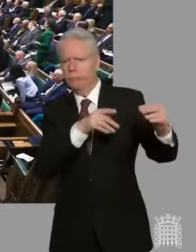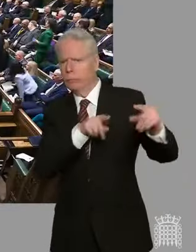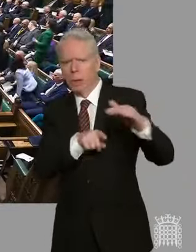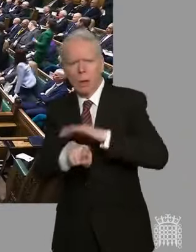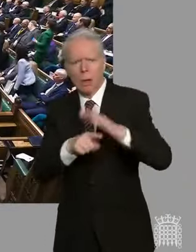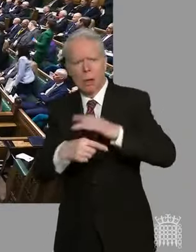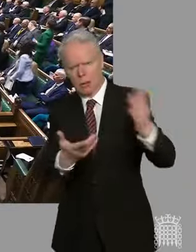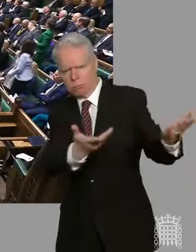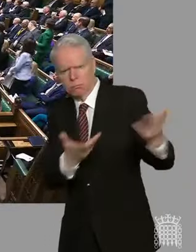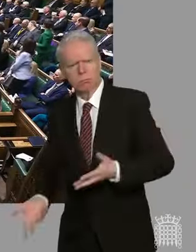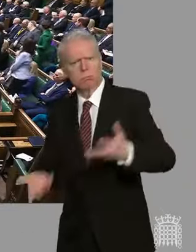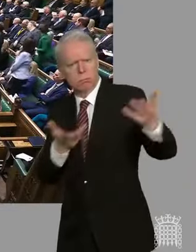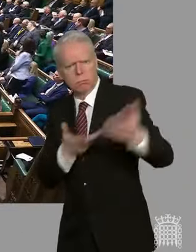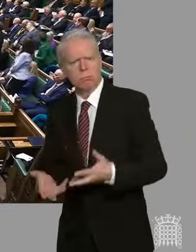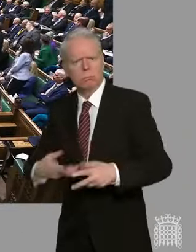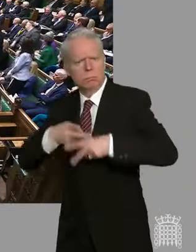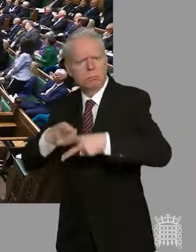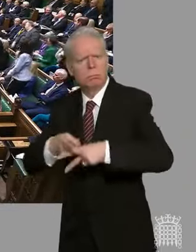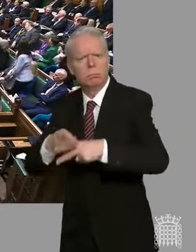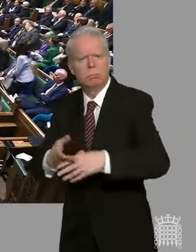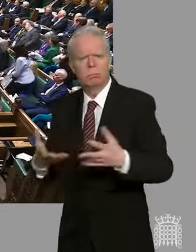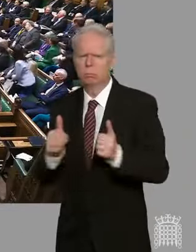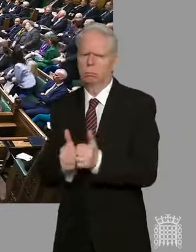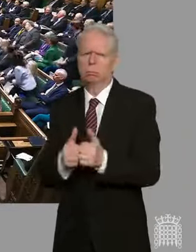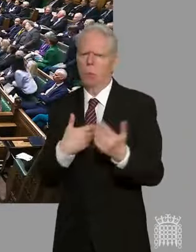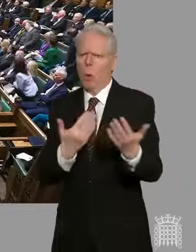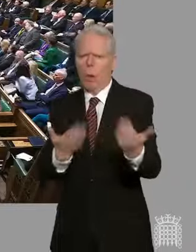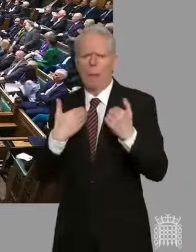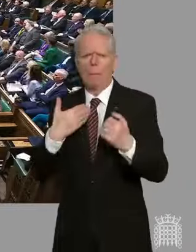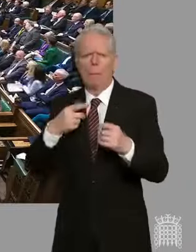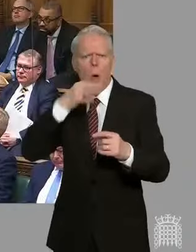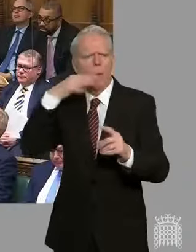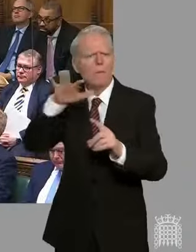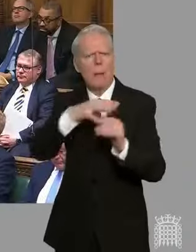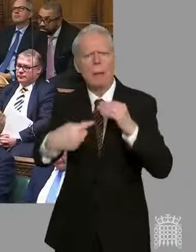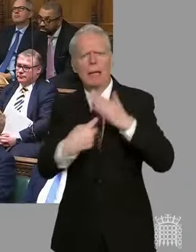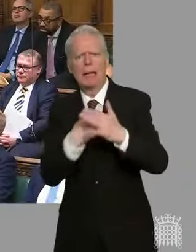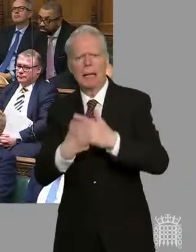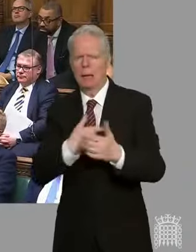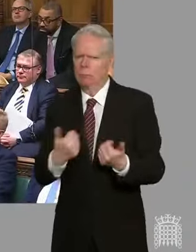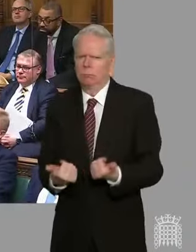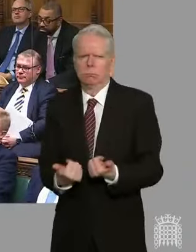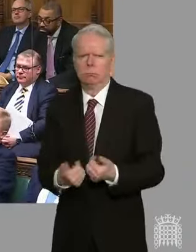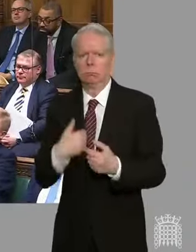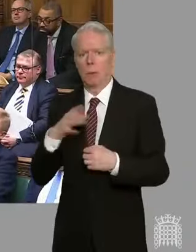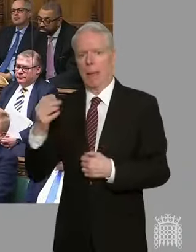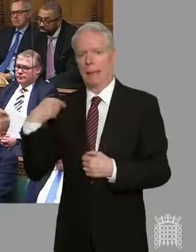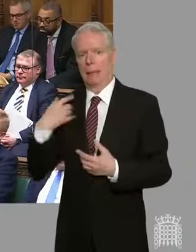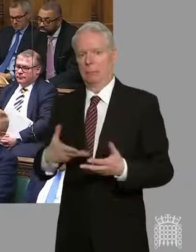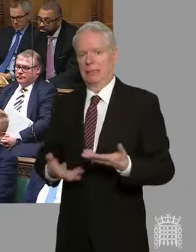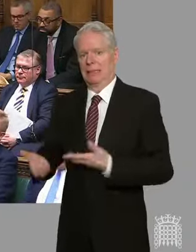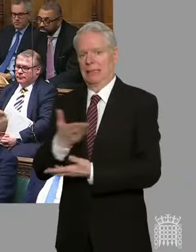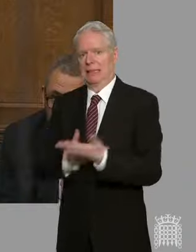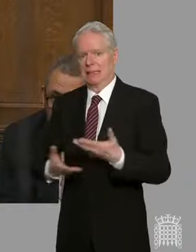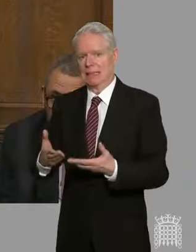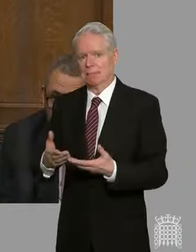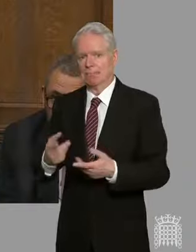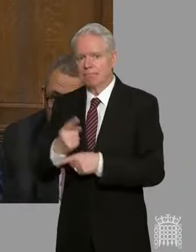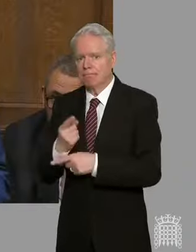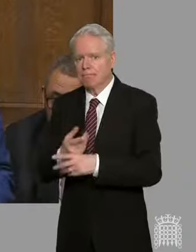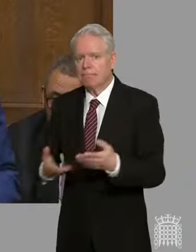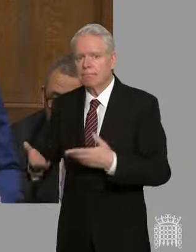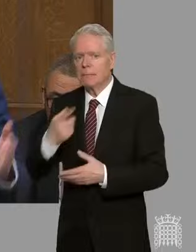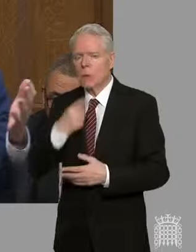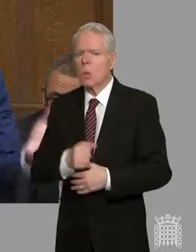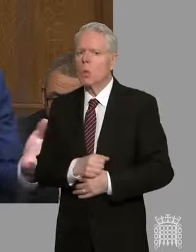Millen. Thank you. Thank you, Mr. Speaker. The whole House wants the Prime Minister's meeting with President Trump to be a success, which requires credibility on our defence